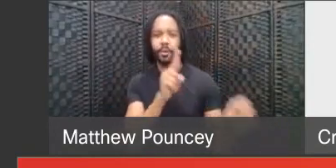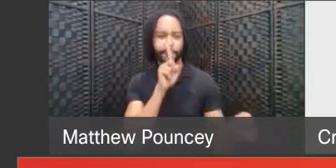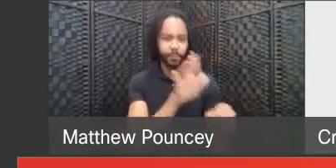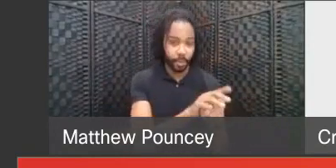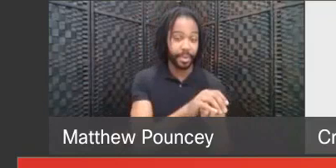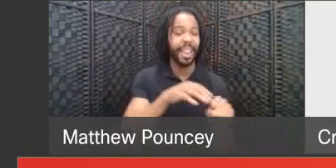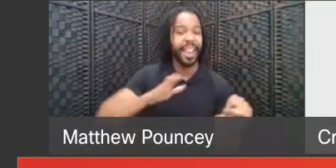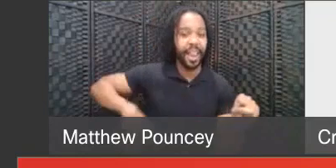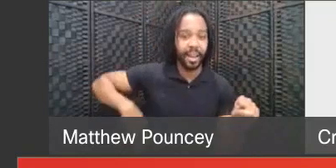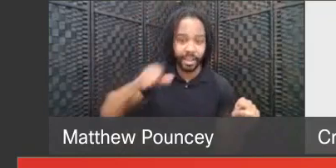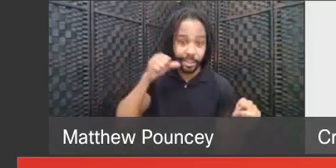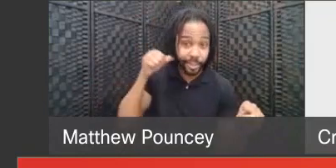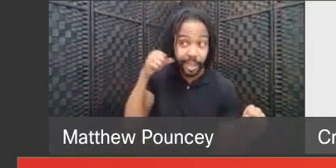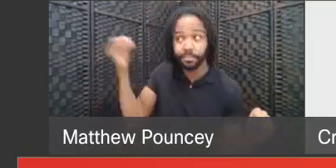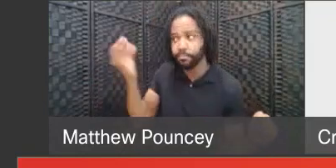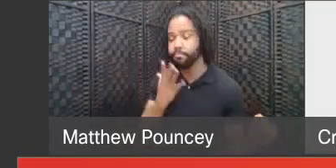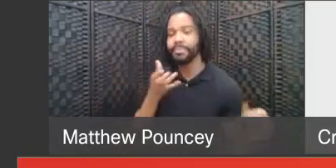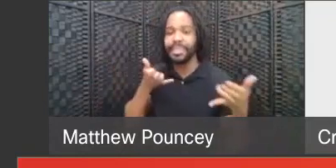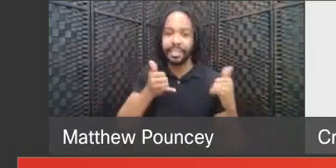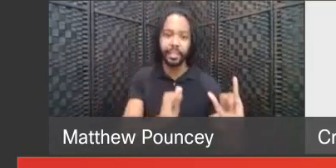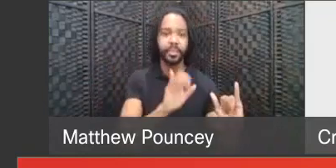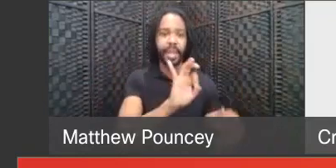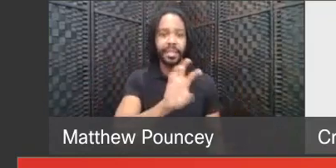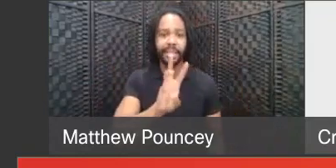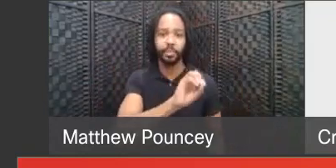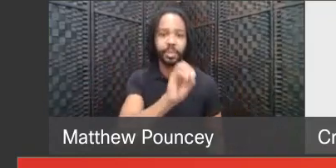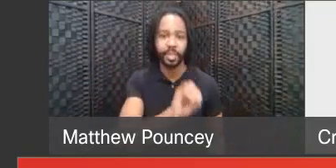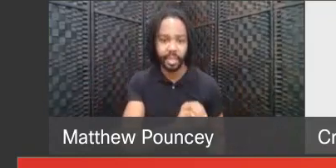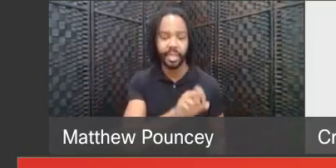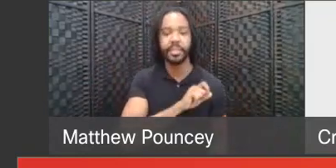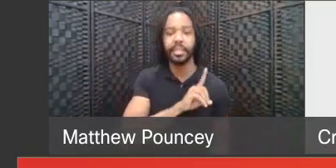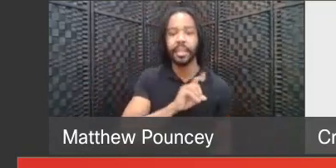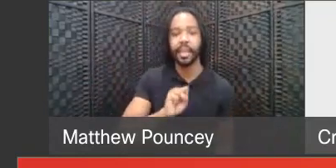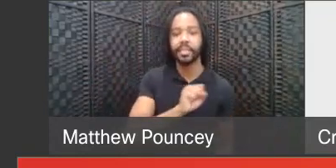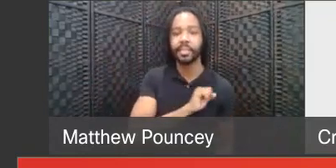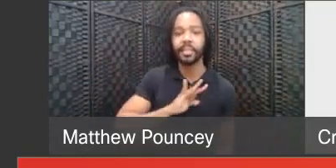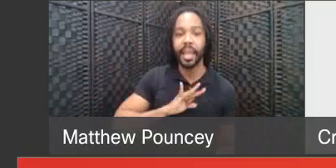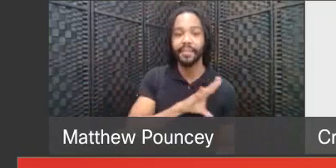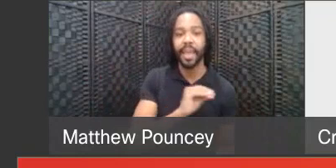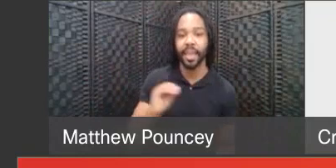yesterday that it is still 96% of DDS staff and 96% of provider staff